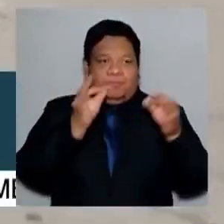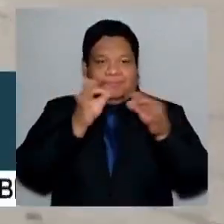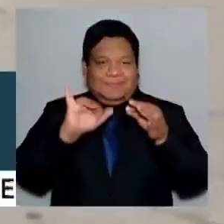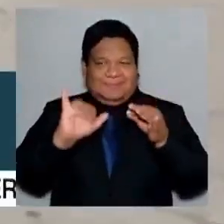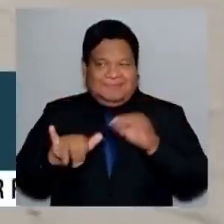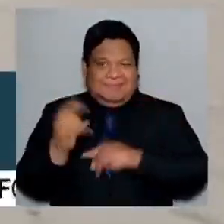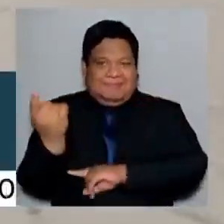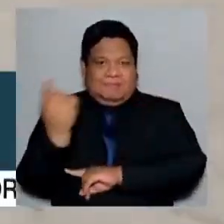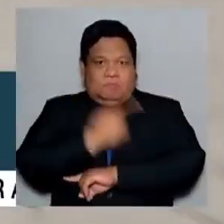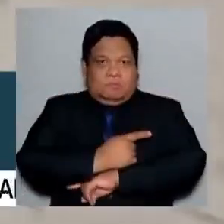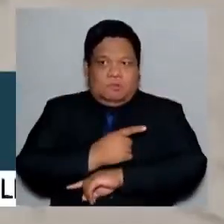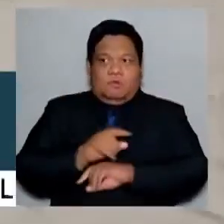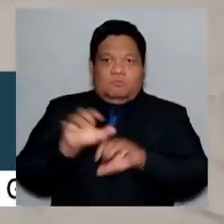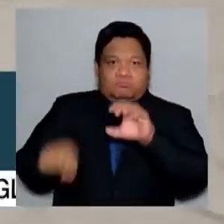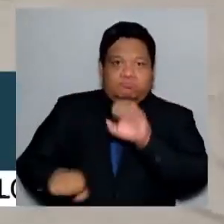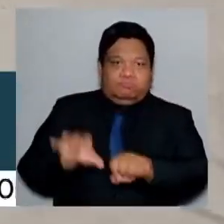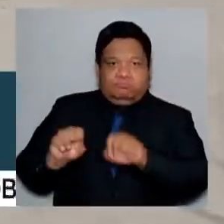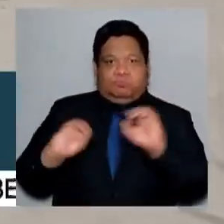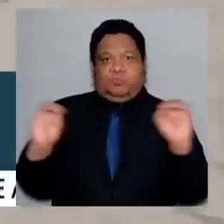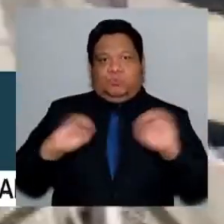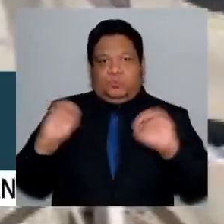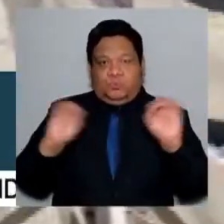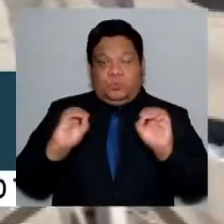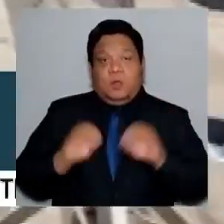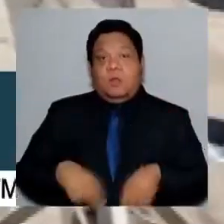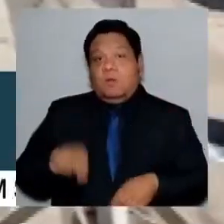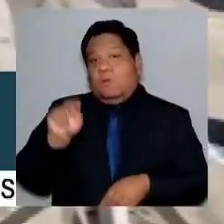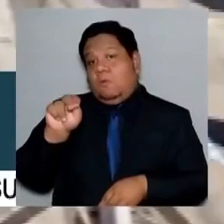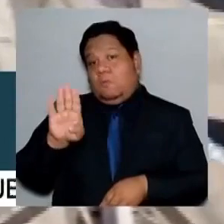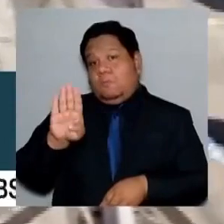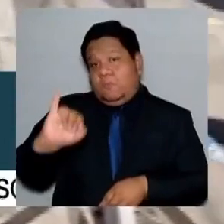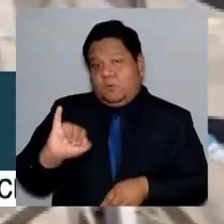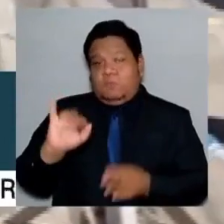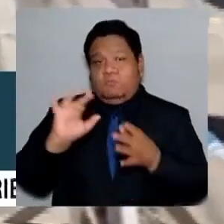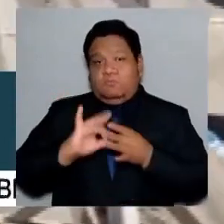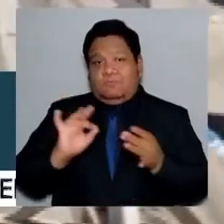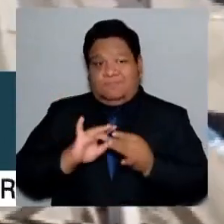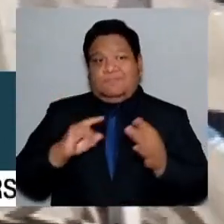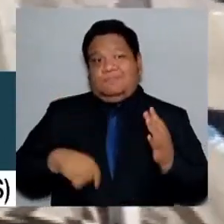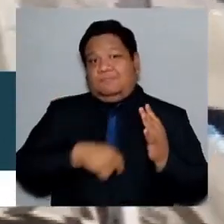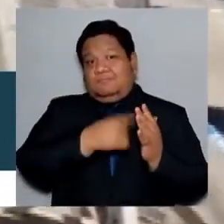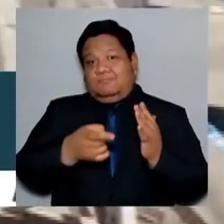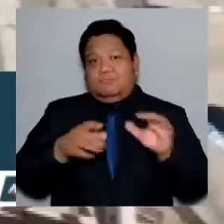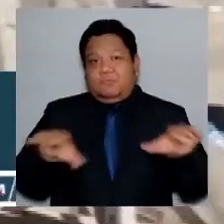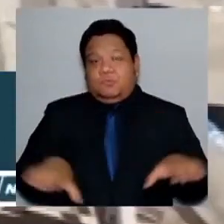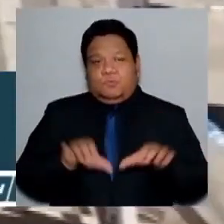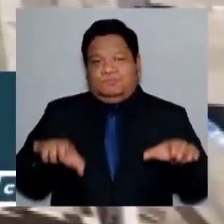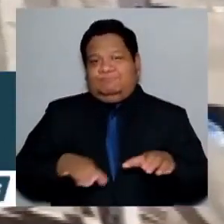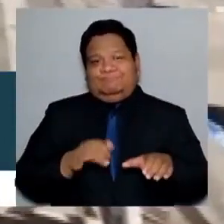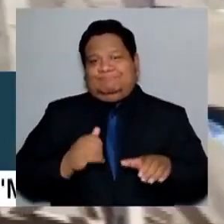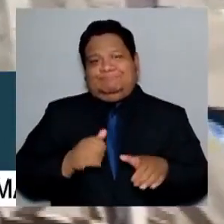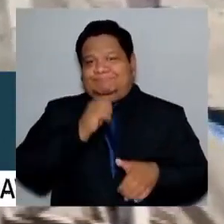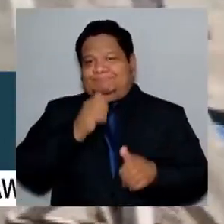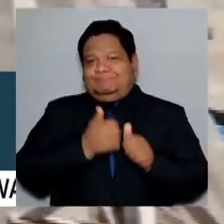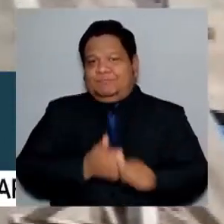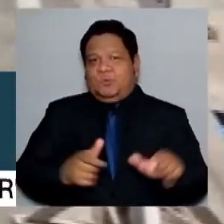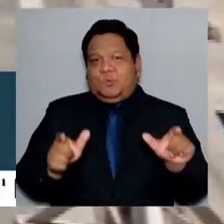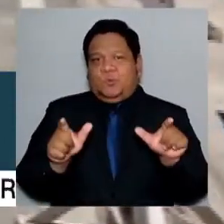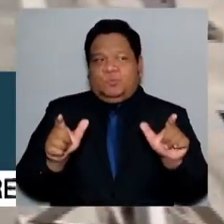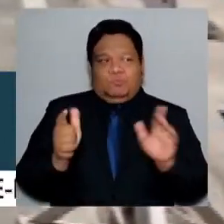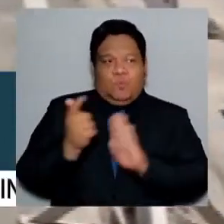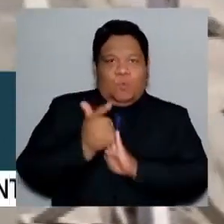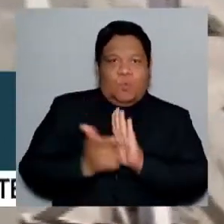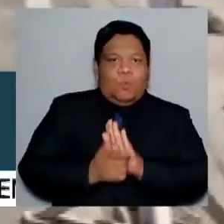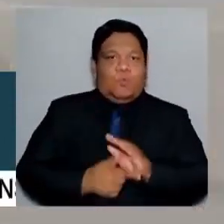and that NBI further said that the act of those involved was illegal and unauthorized, and they acted upon on